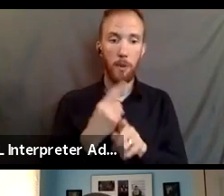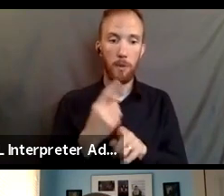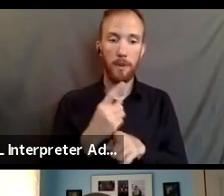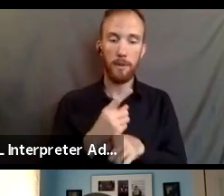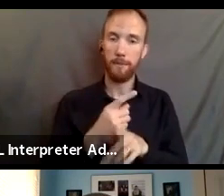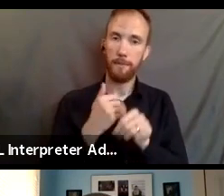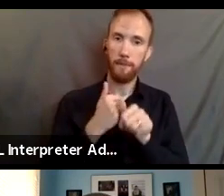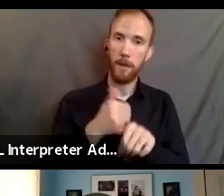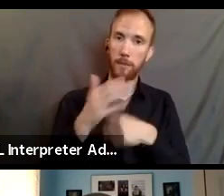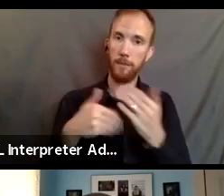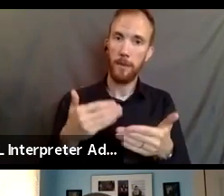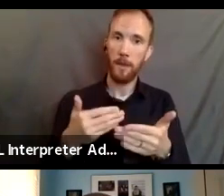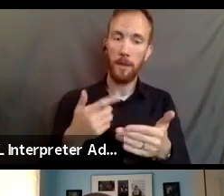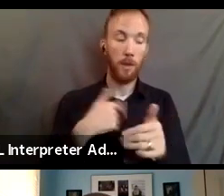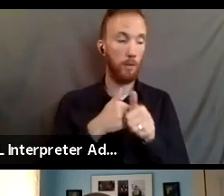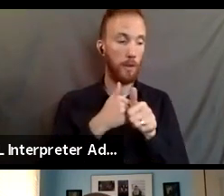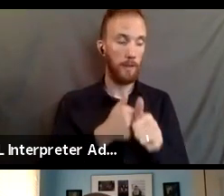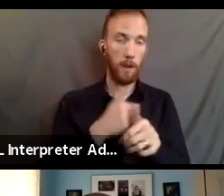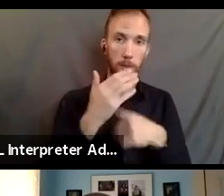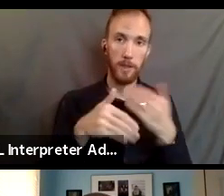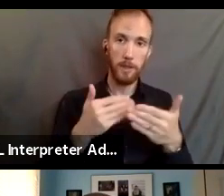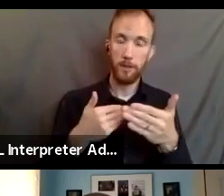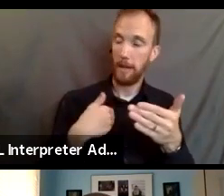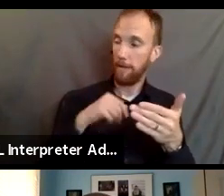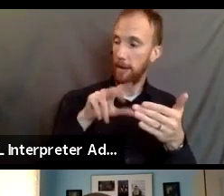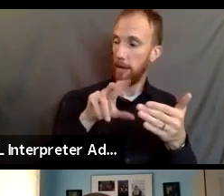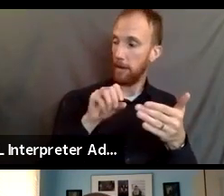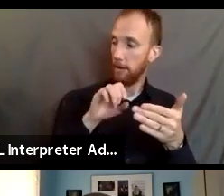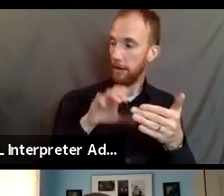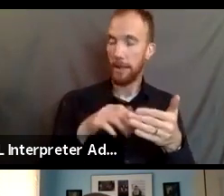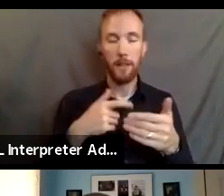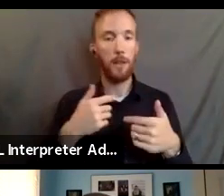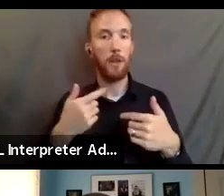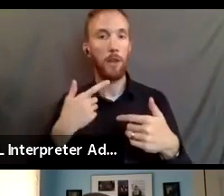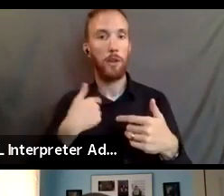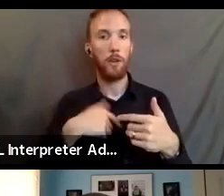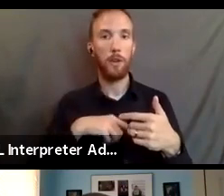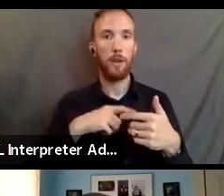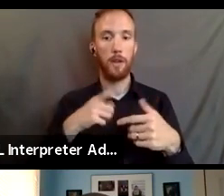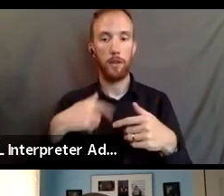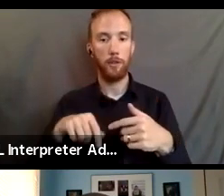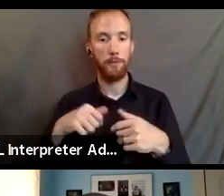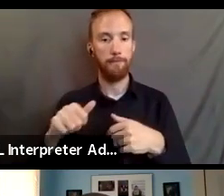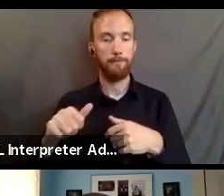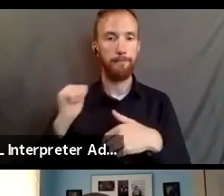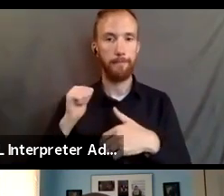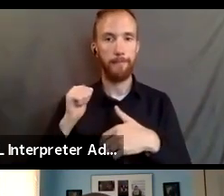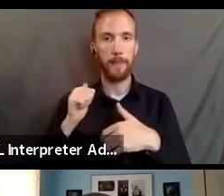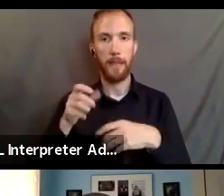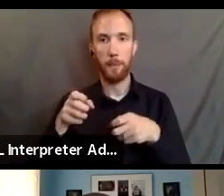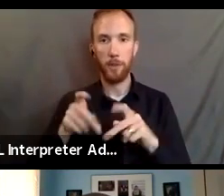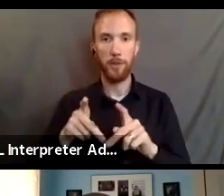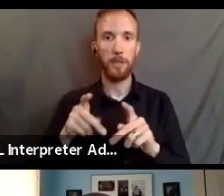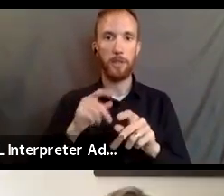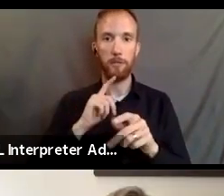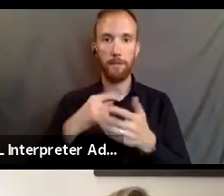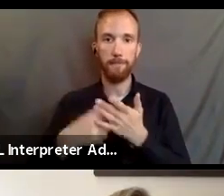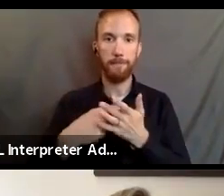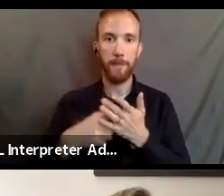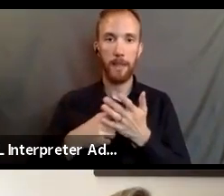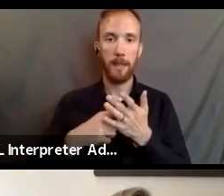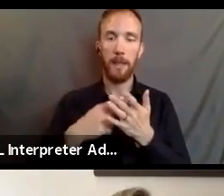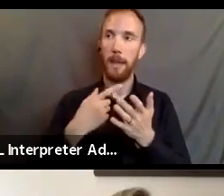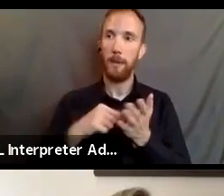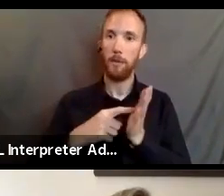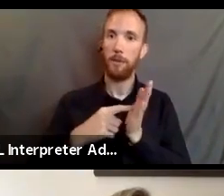procedures we followed the total course you have to deny the opportunity to stay our case and because we brought the inequity to life we are